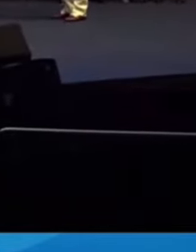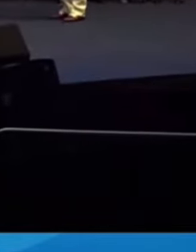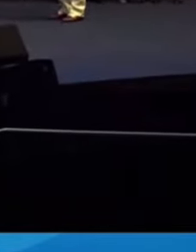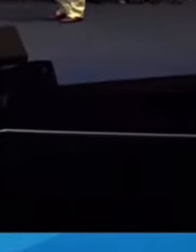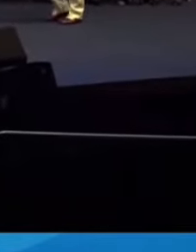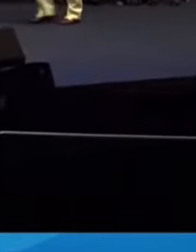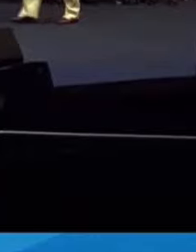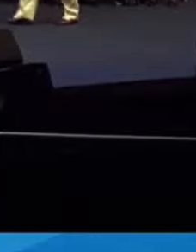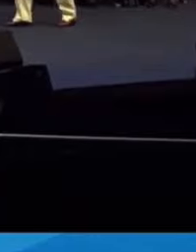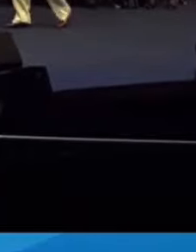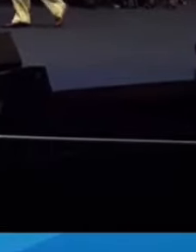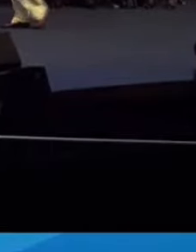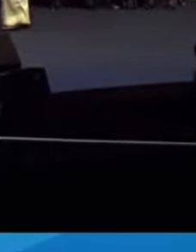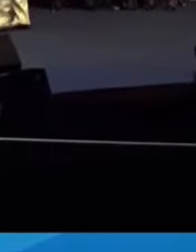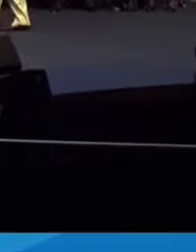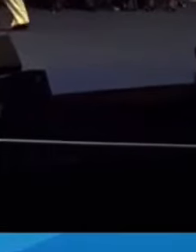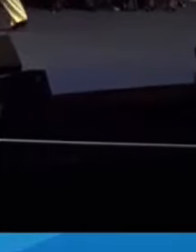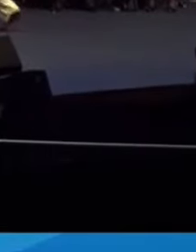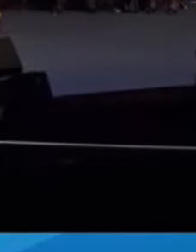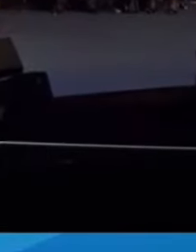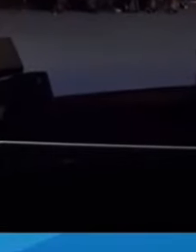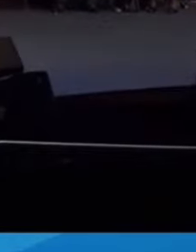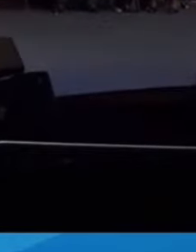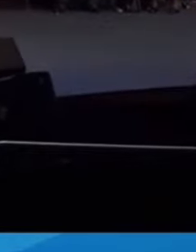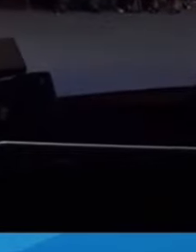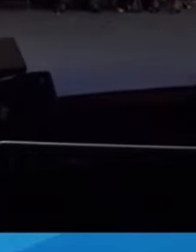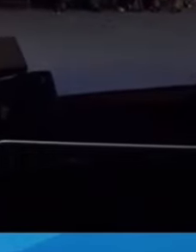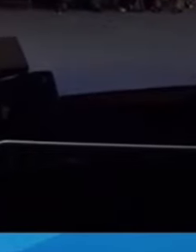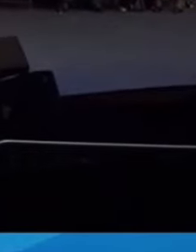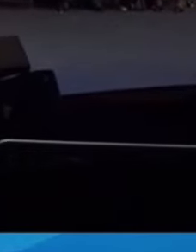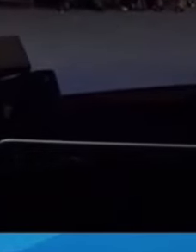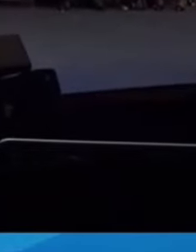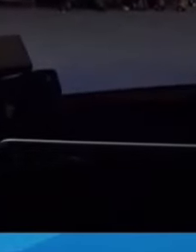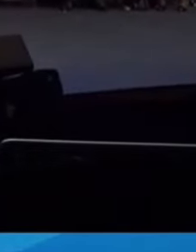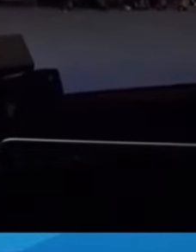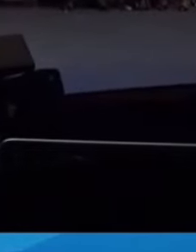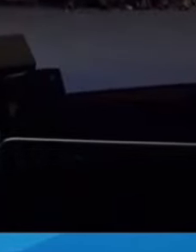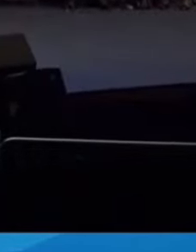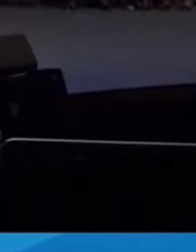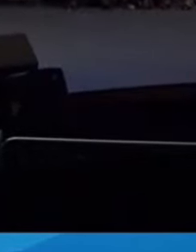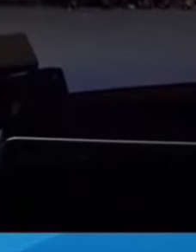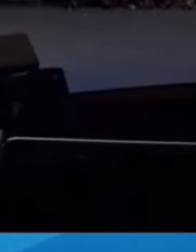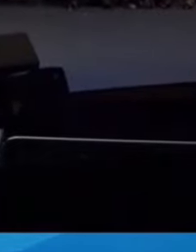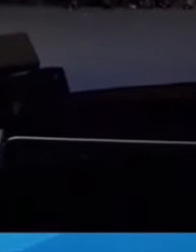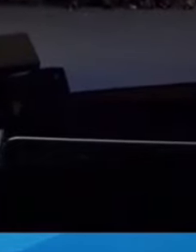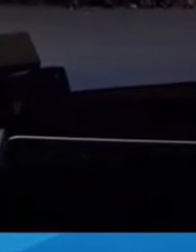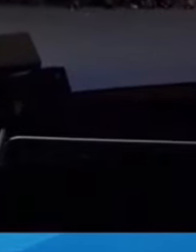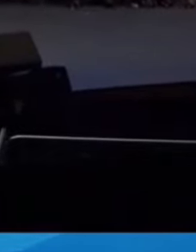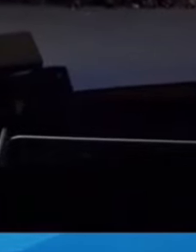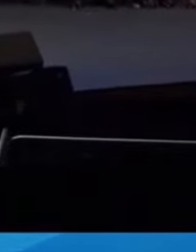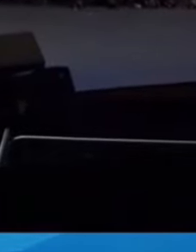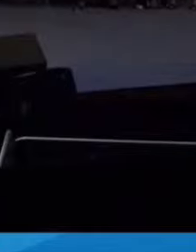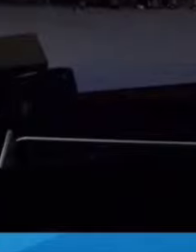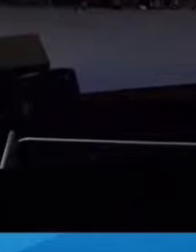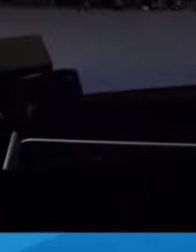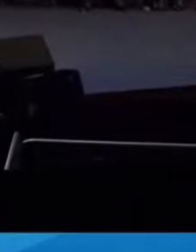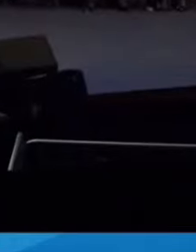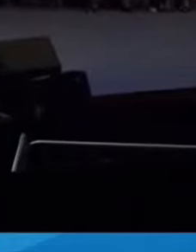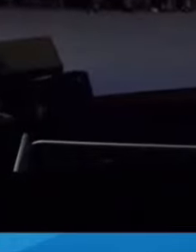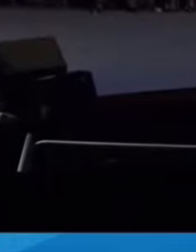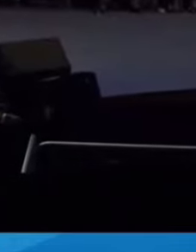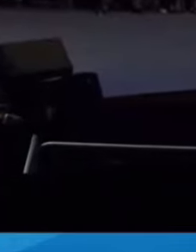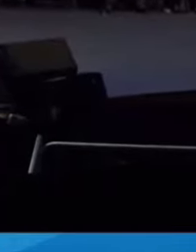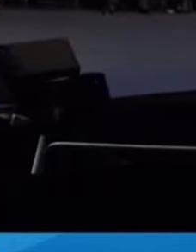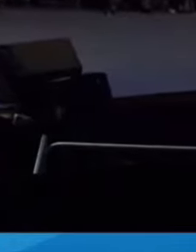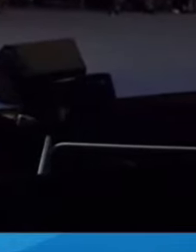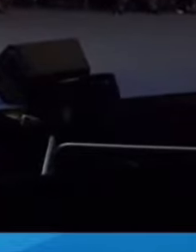life a man of God after I gave a seed to help orphans